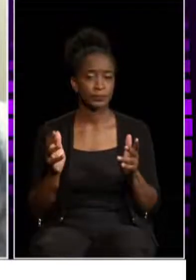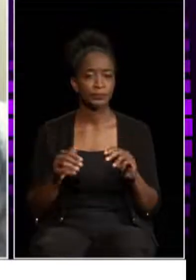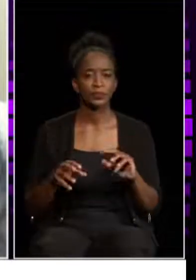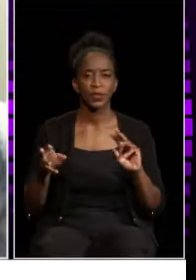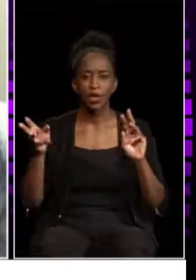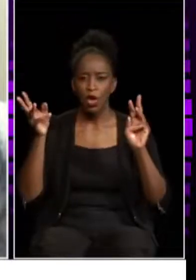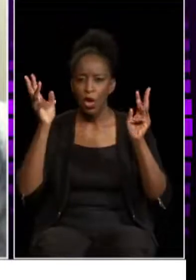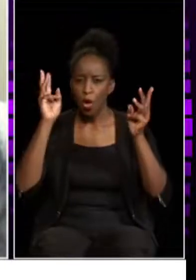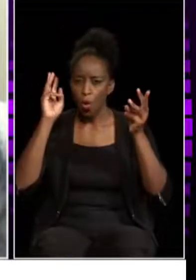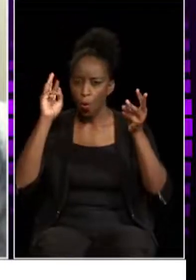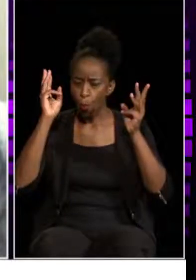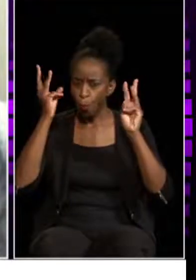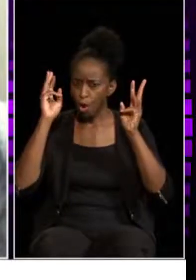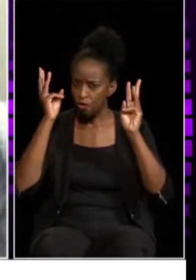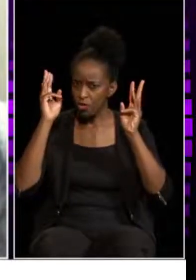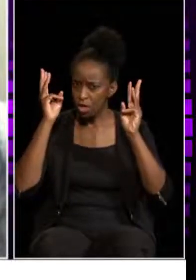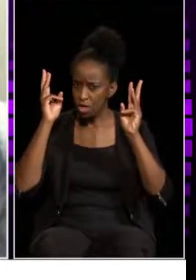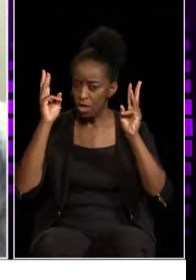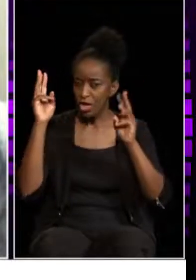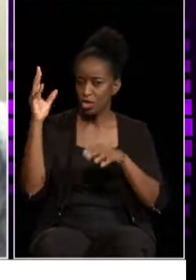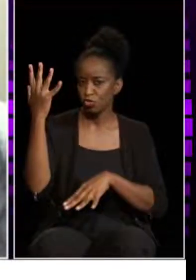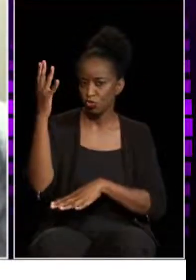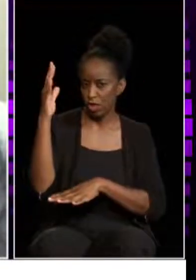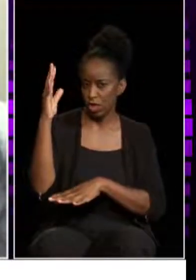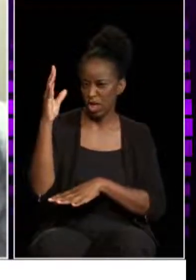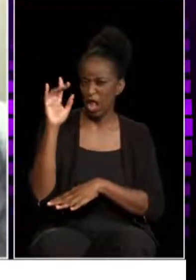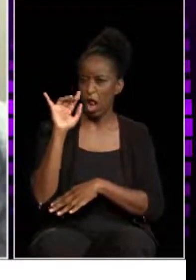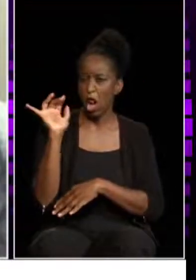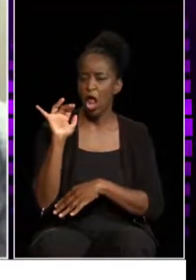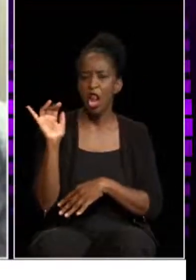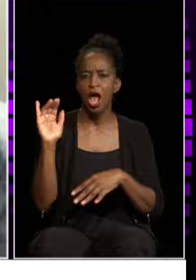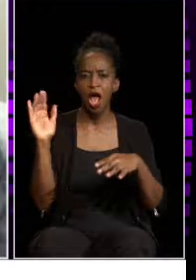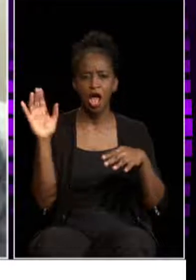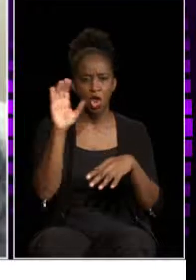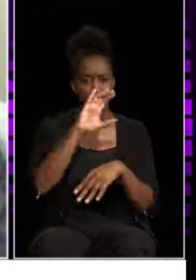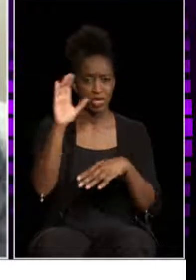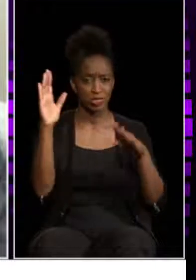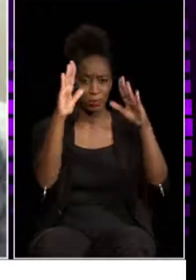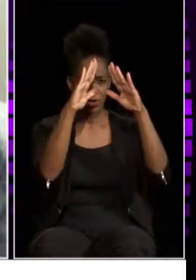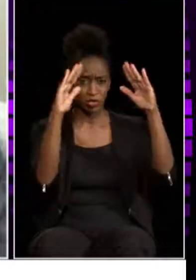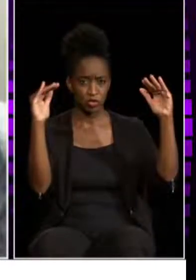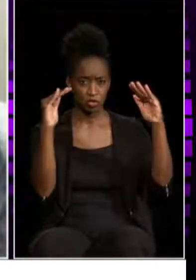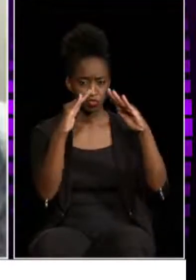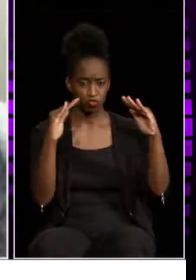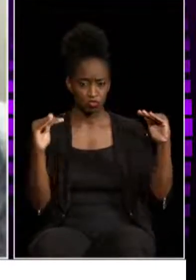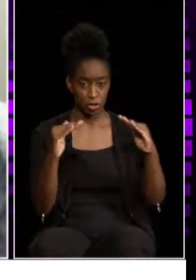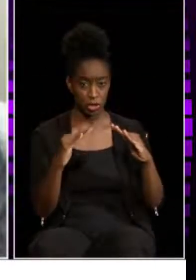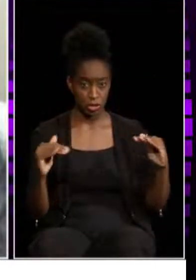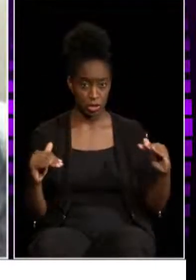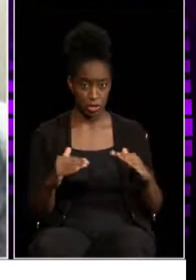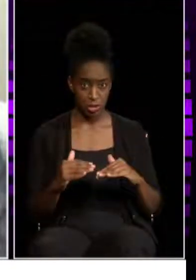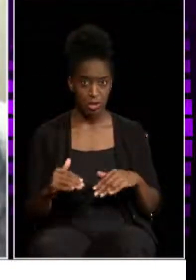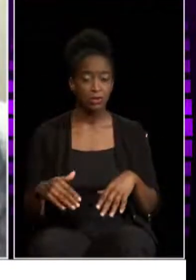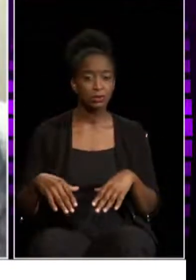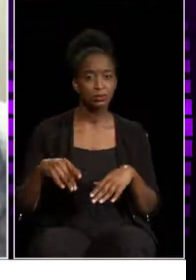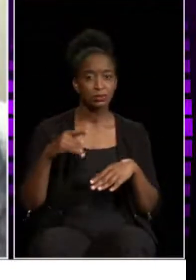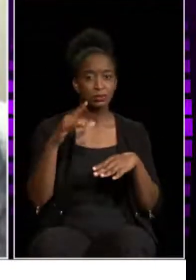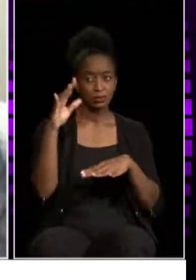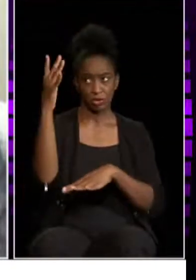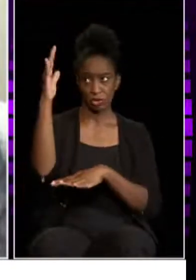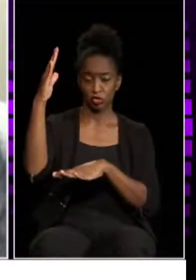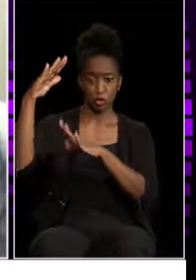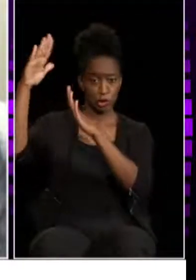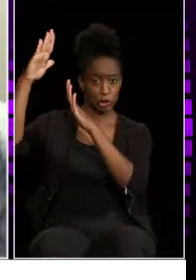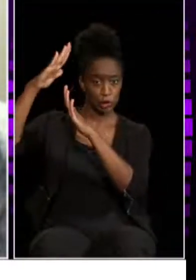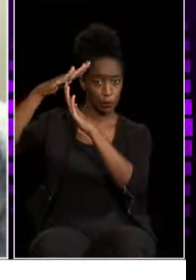kind of like picture a Christmas tree, and at the top of the tree, you would put what your